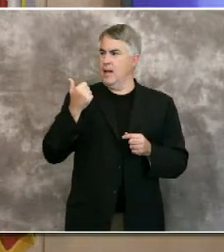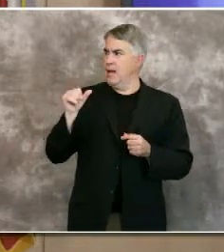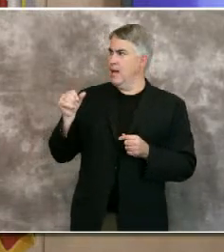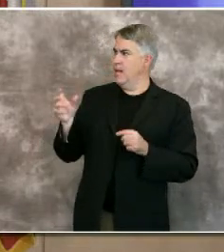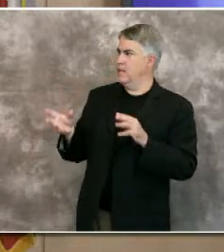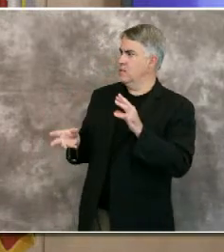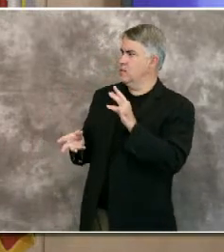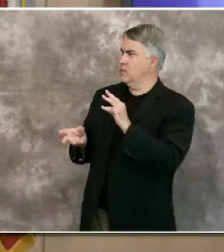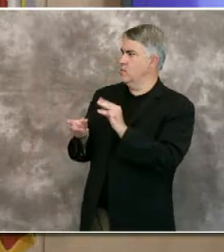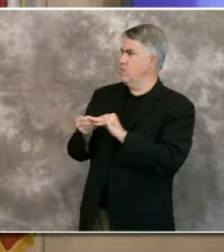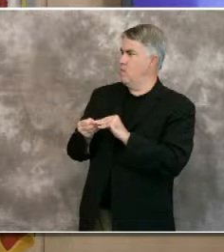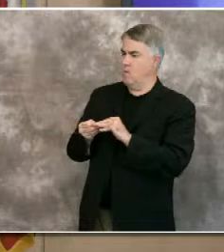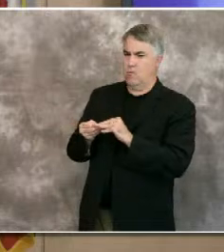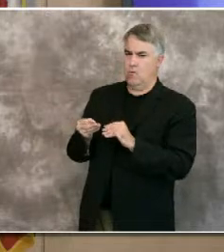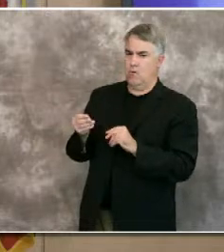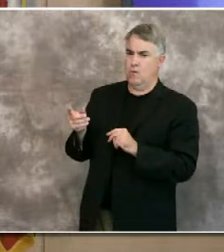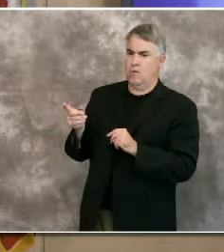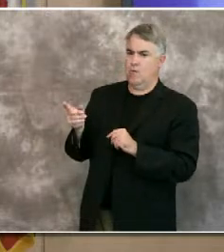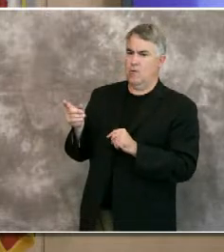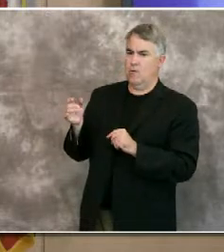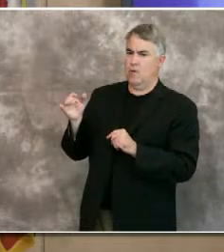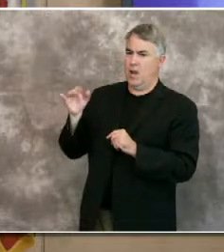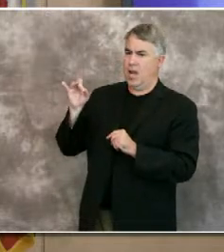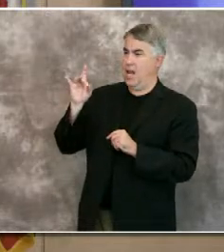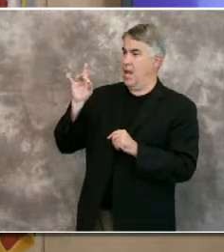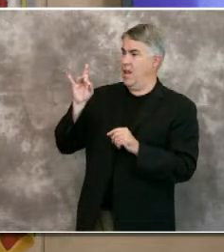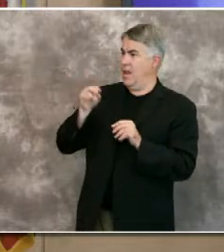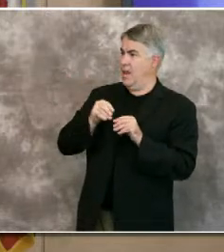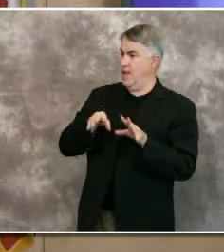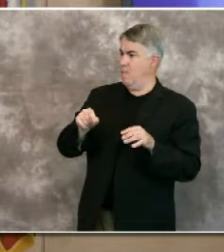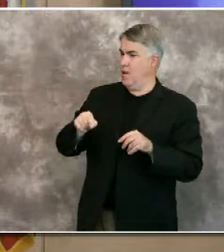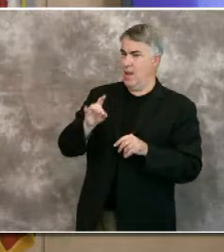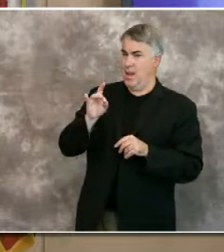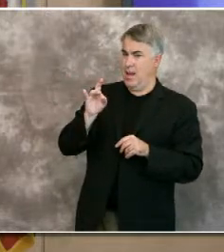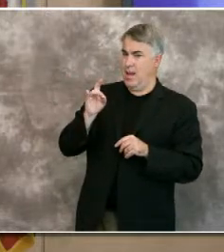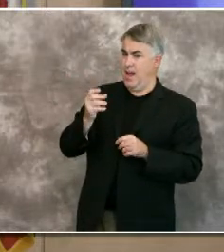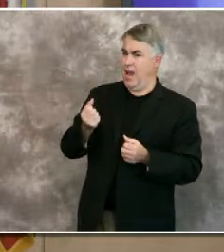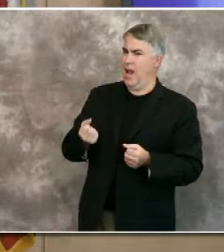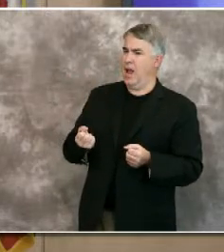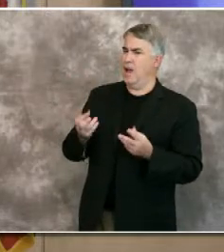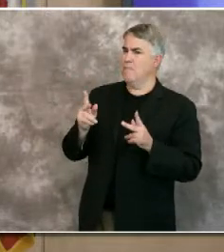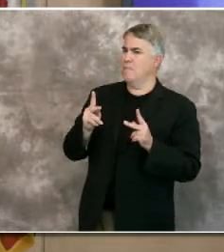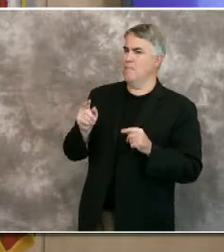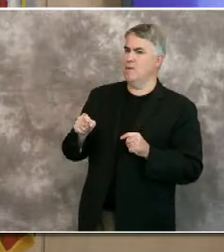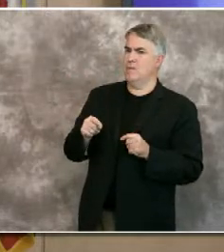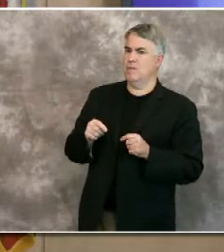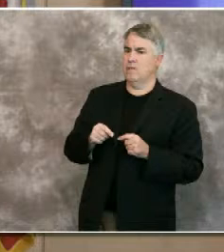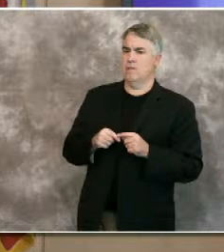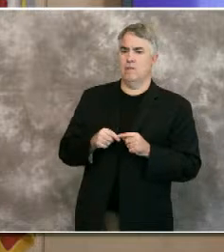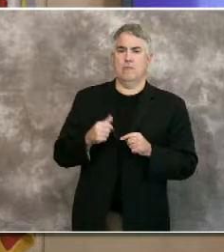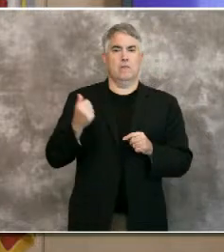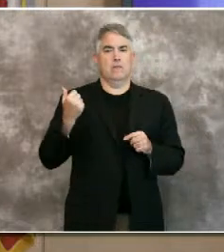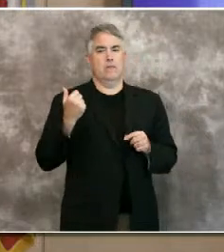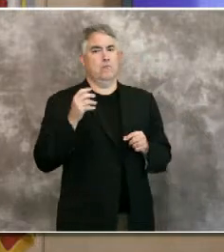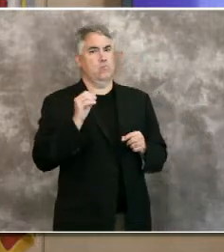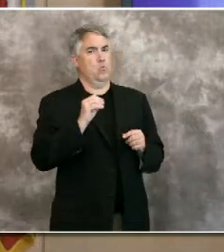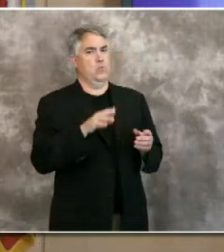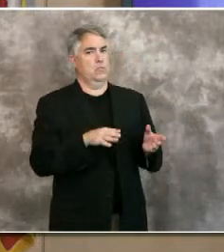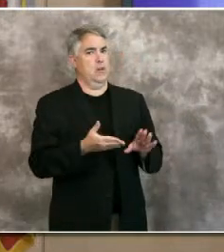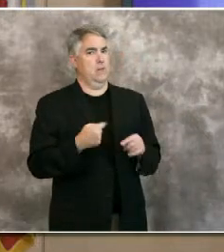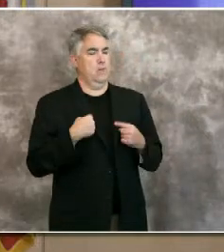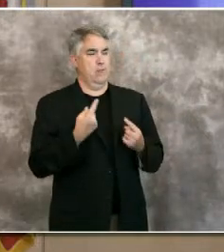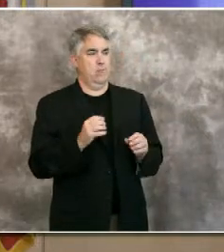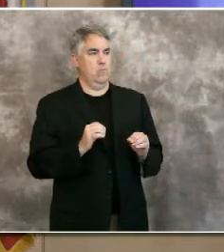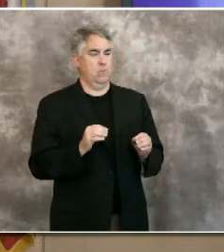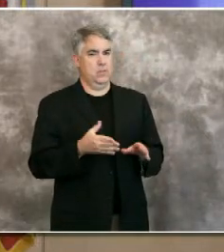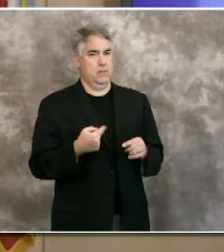in these 8 outbreaks that were reported in the 7-day window? There's been no deaths associated with them, and we'll have to get